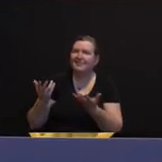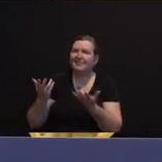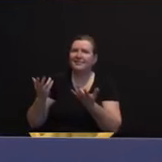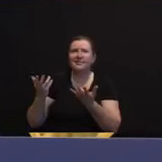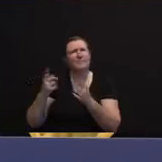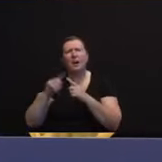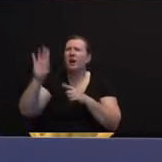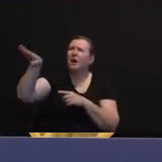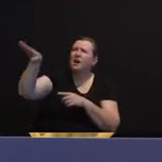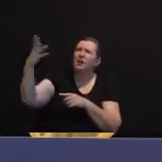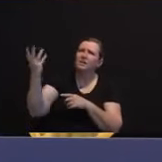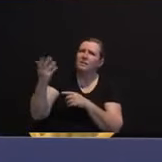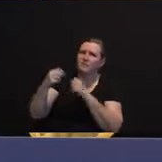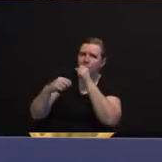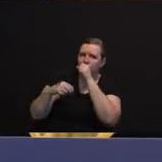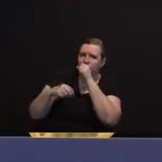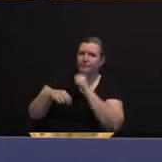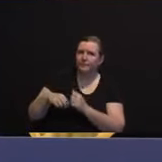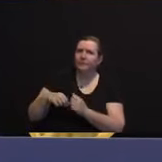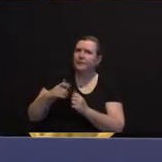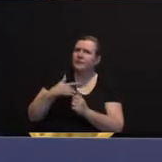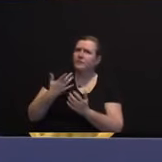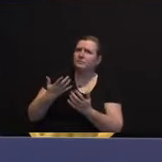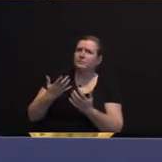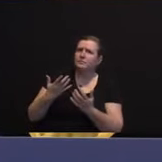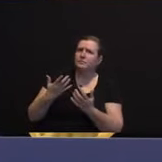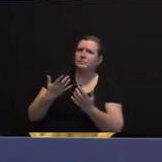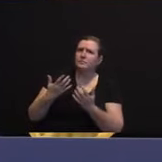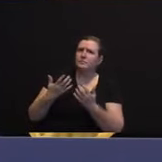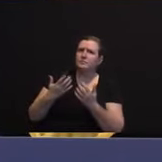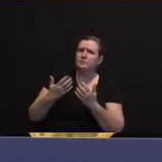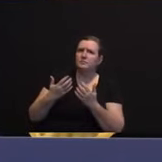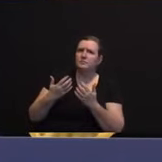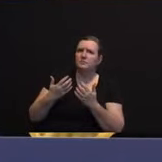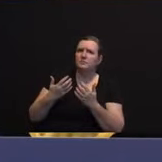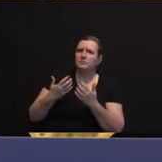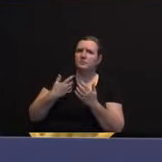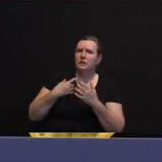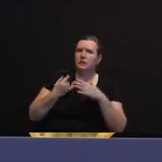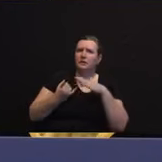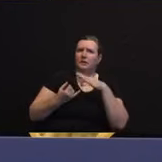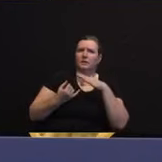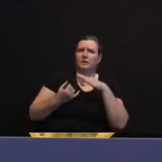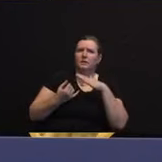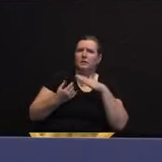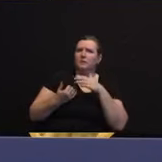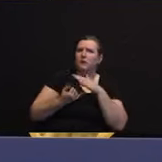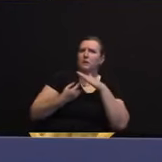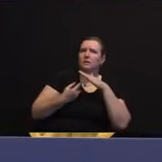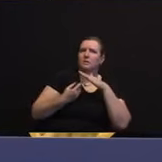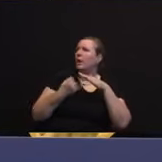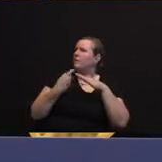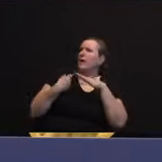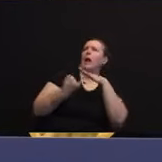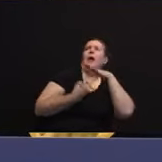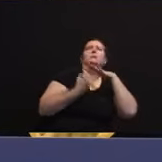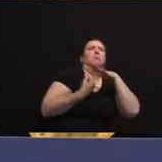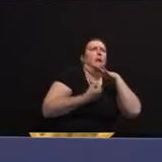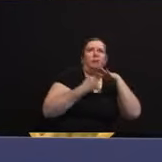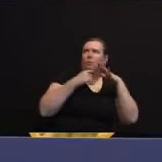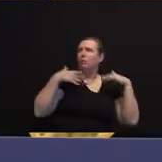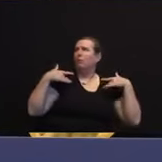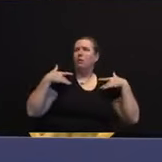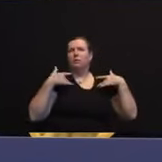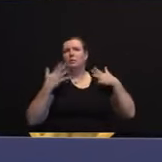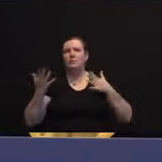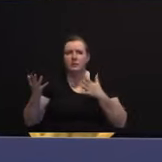that isolate the very people who you need to persuade to wear a mask in this critical time? I'm going to actually tell you